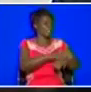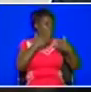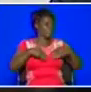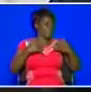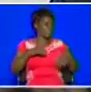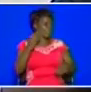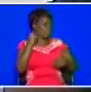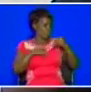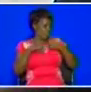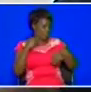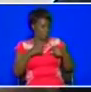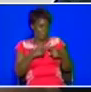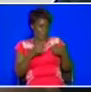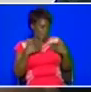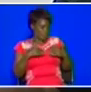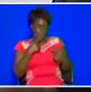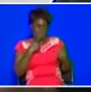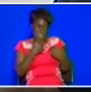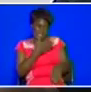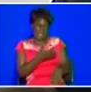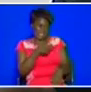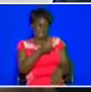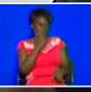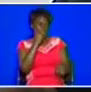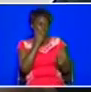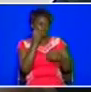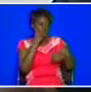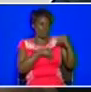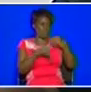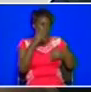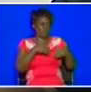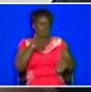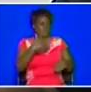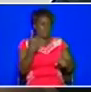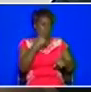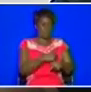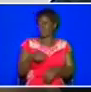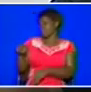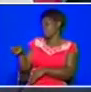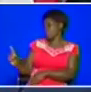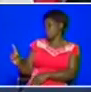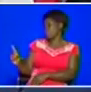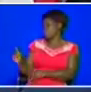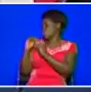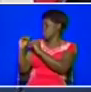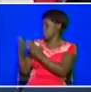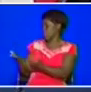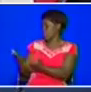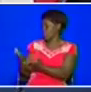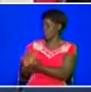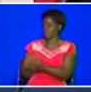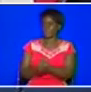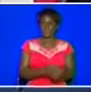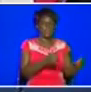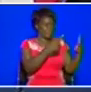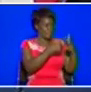corrupt. But the people who are saying that are doing corrupt transactions every day. And how do you instill that sense of... So you don't instill. You